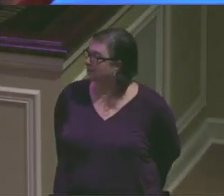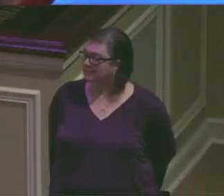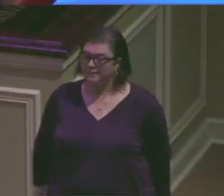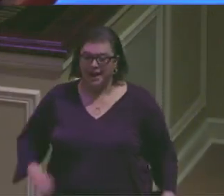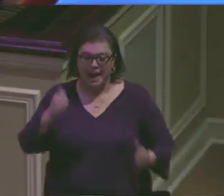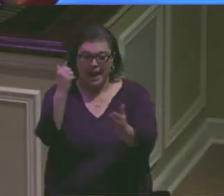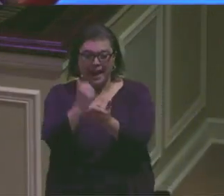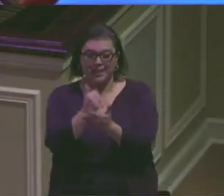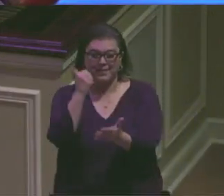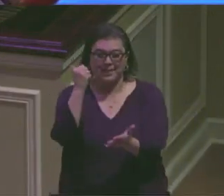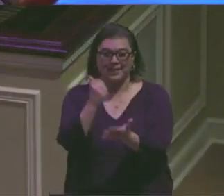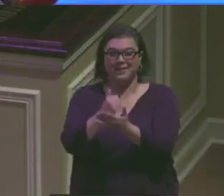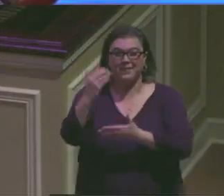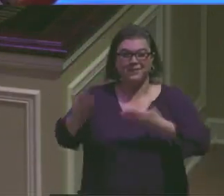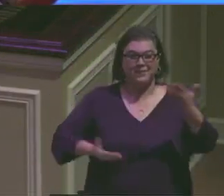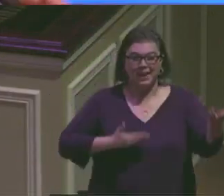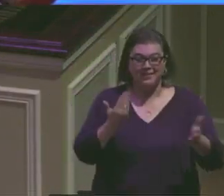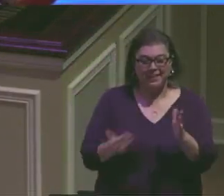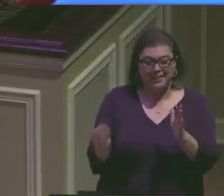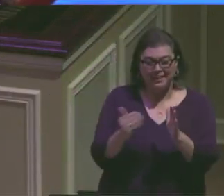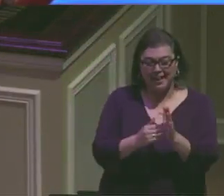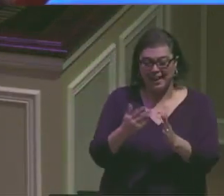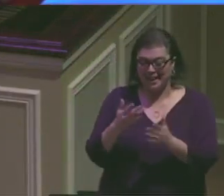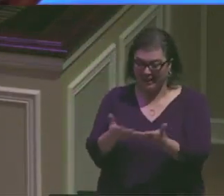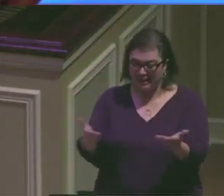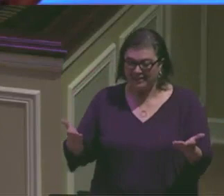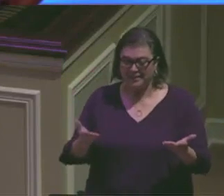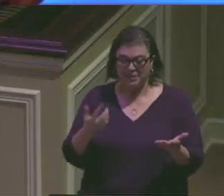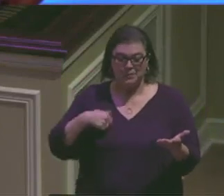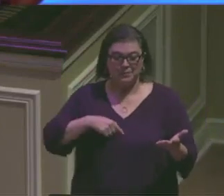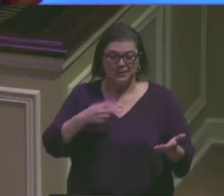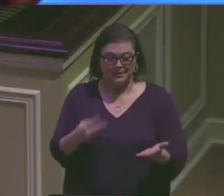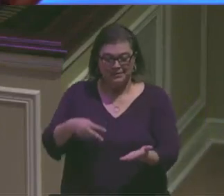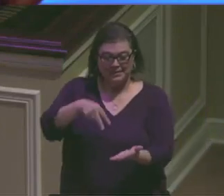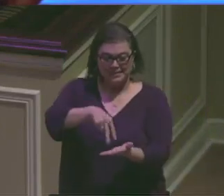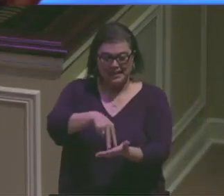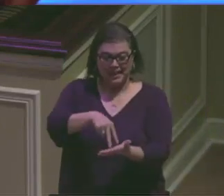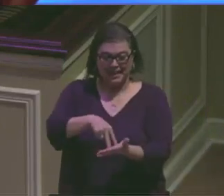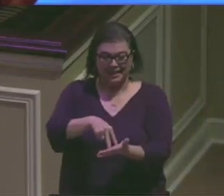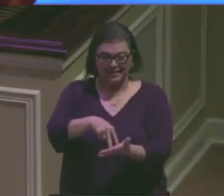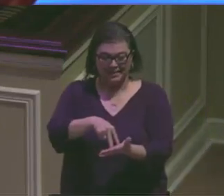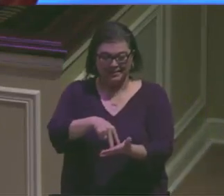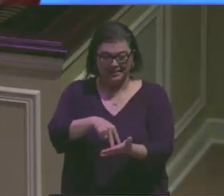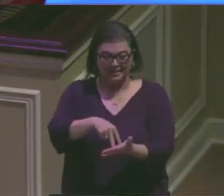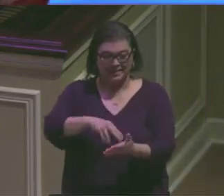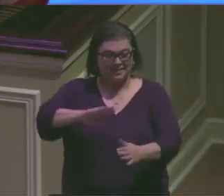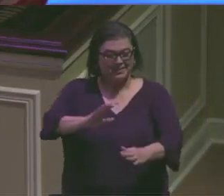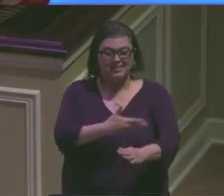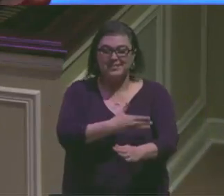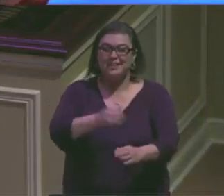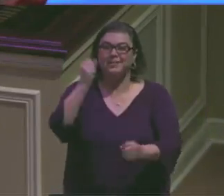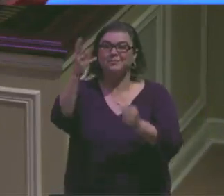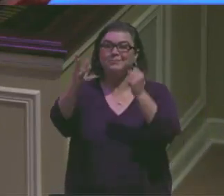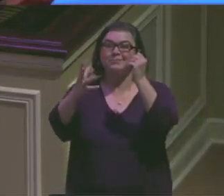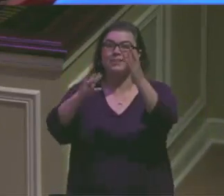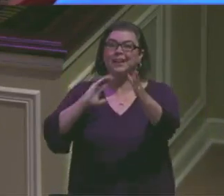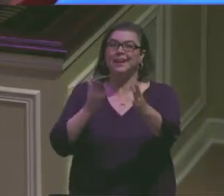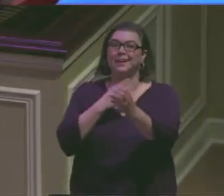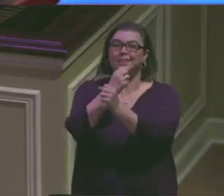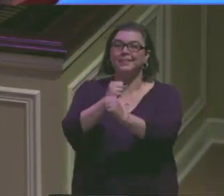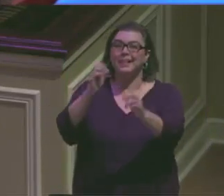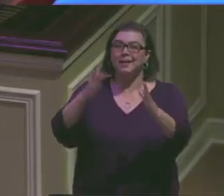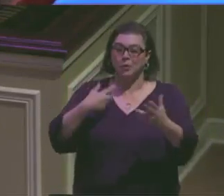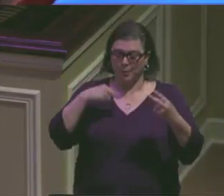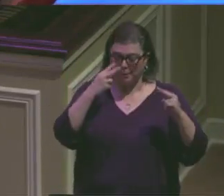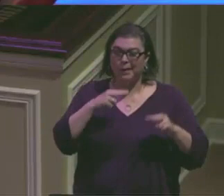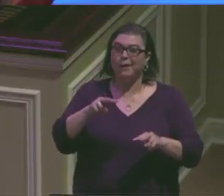Amen, and welcome again. This place, as we sing the gospel, we'll stand to our feet. We'll just sing to our Savior. We behold the